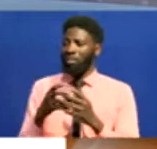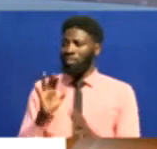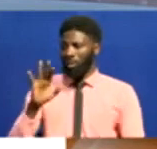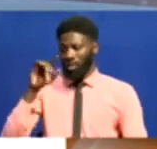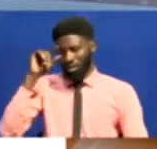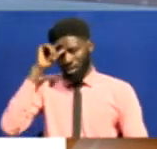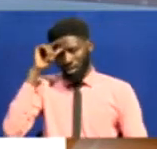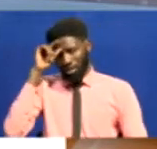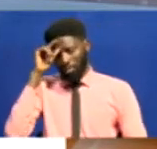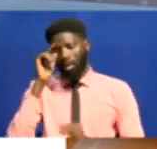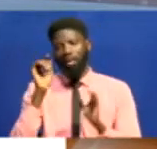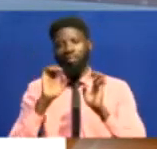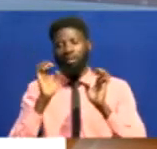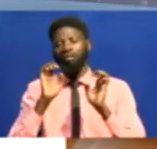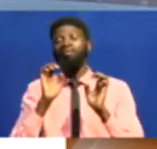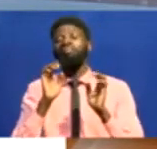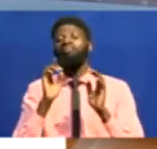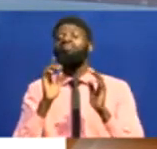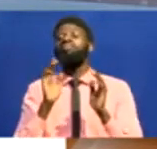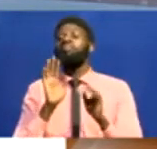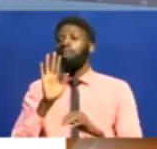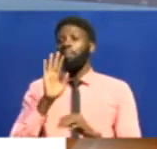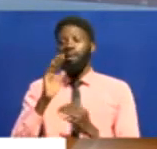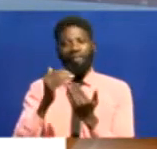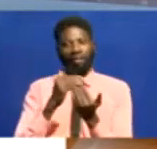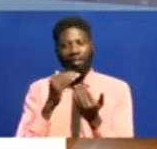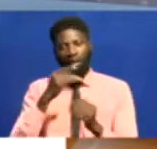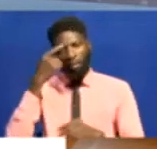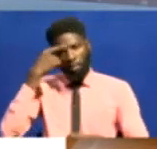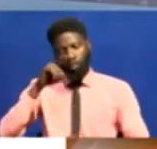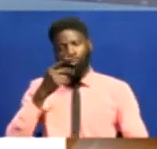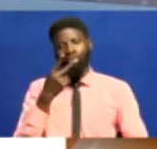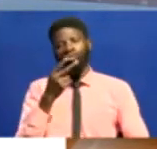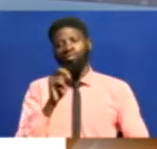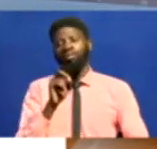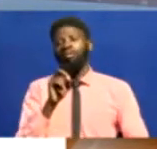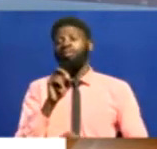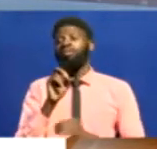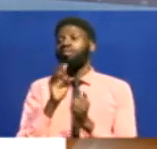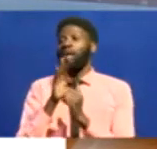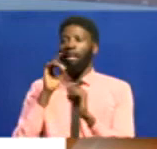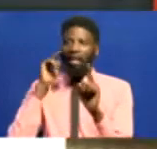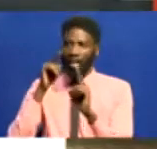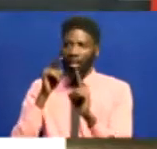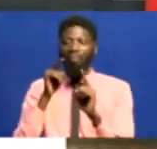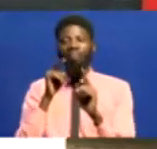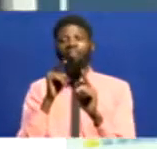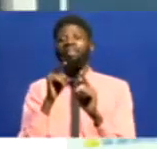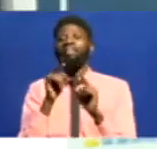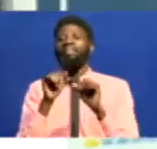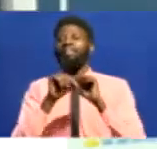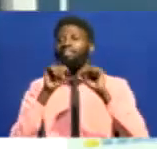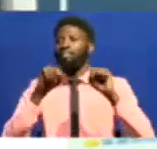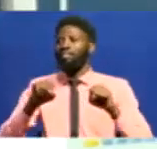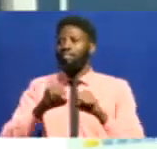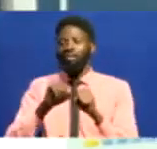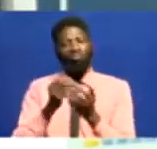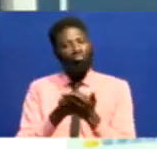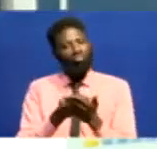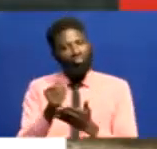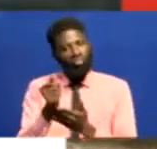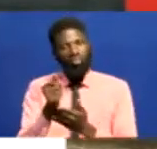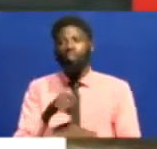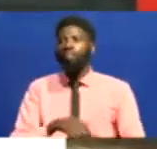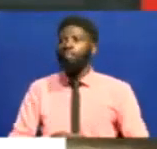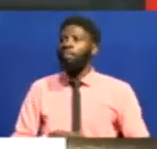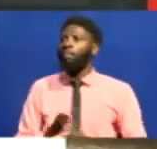care policy 2020-2030, which seeks to establish an efficient system as a key component of the healthcare system. Permanence